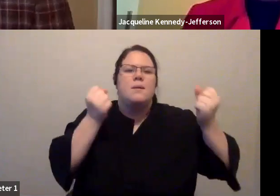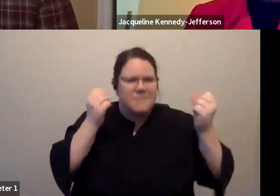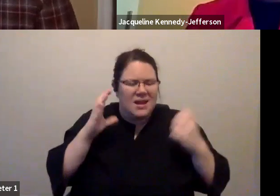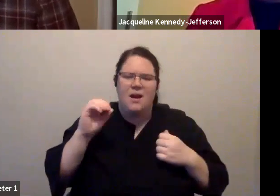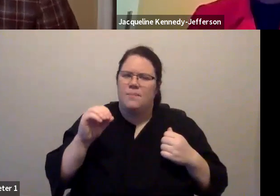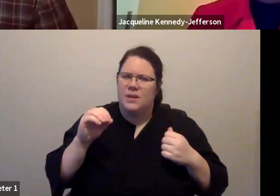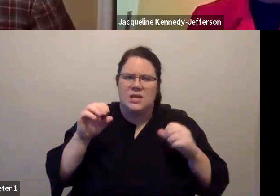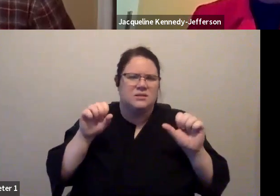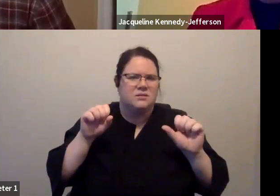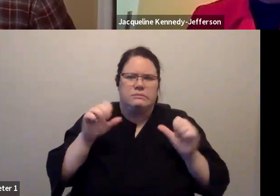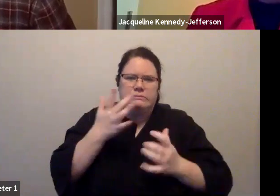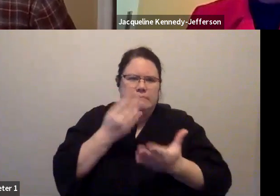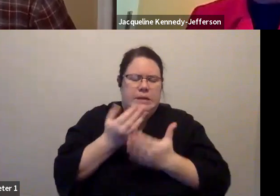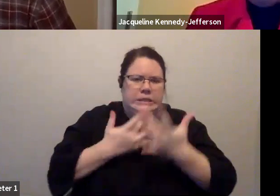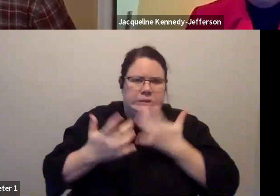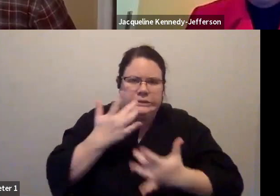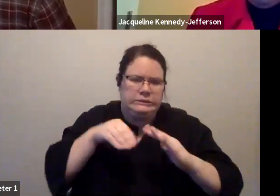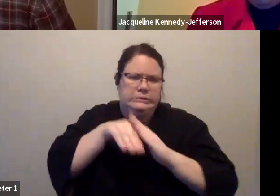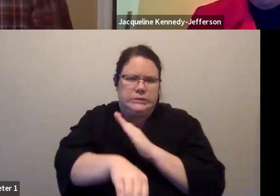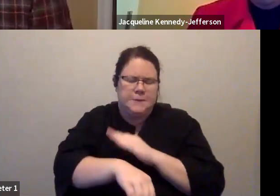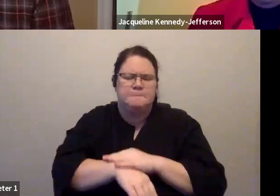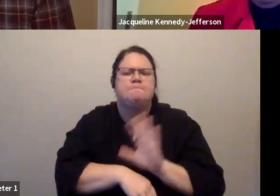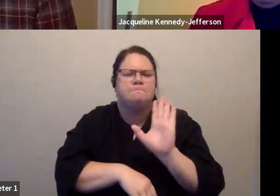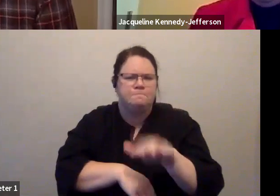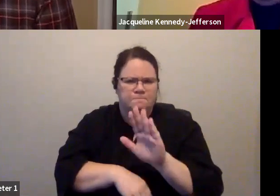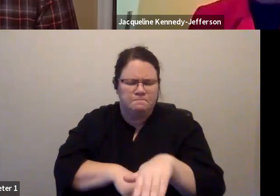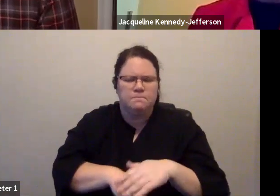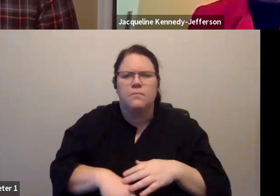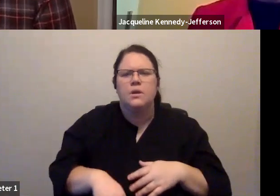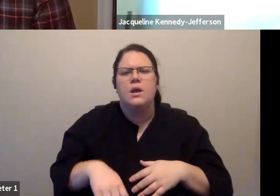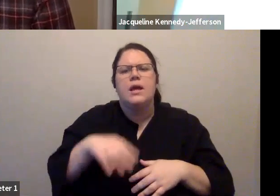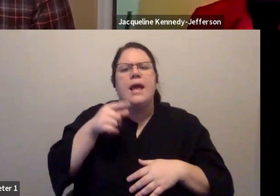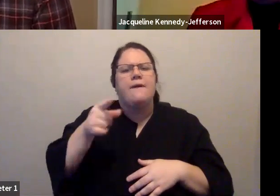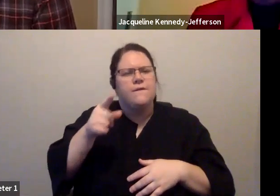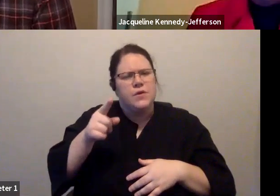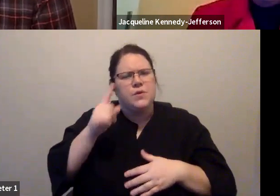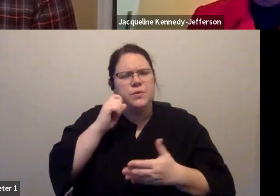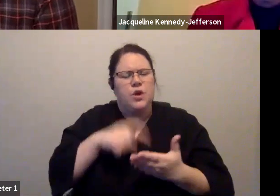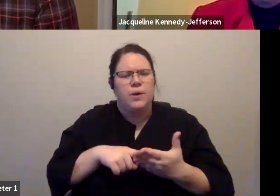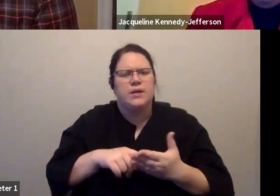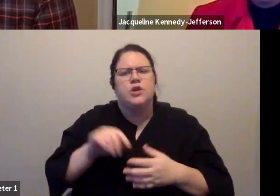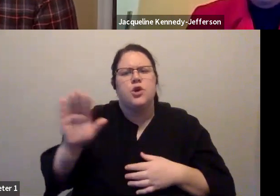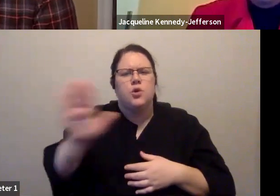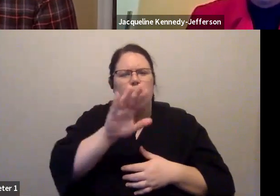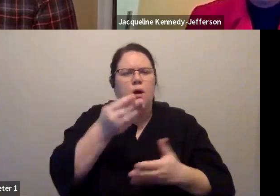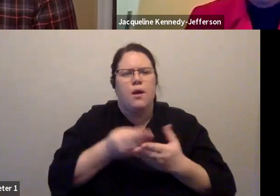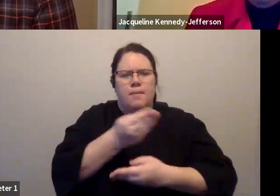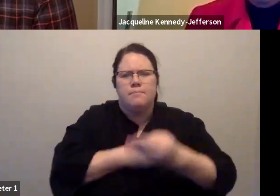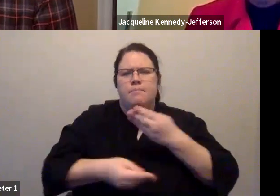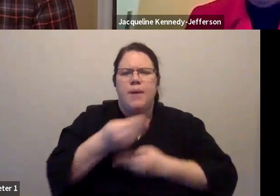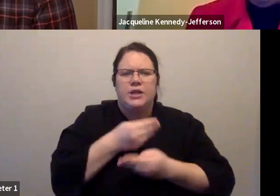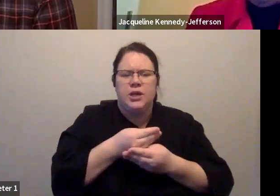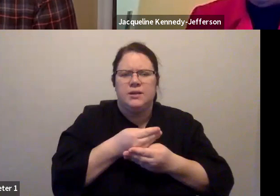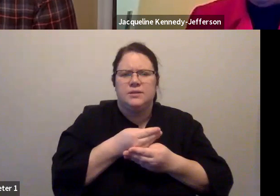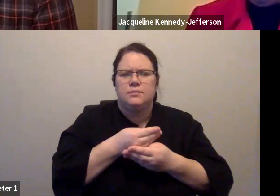pandemic. Did you see your budgets frozen at this